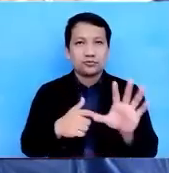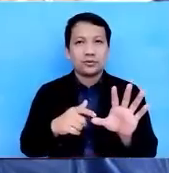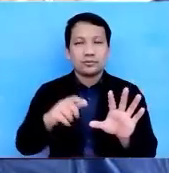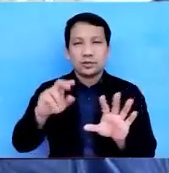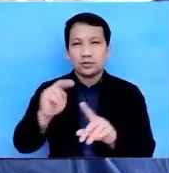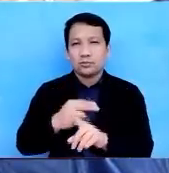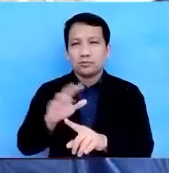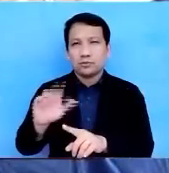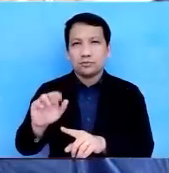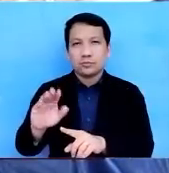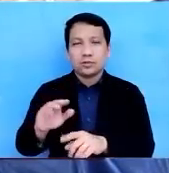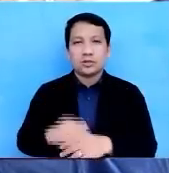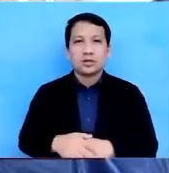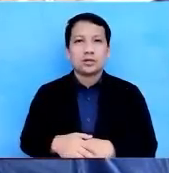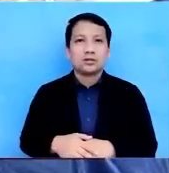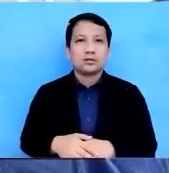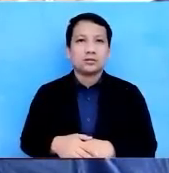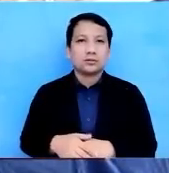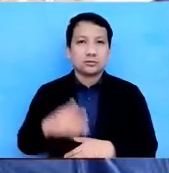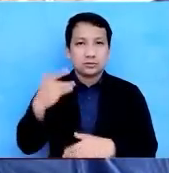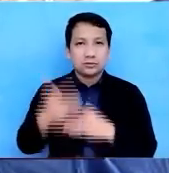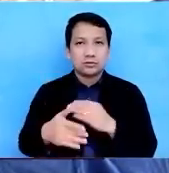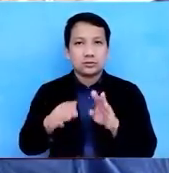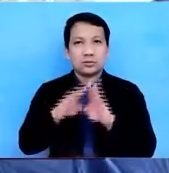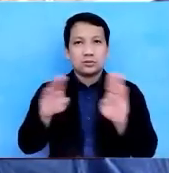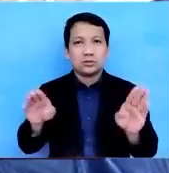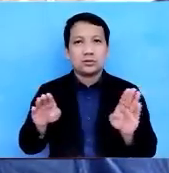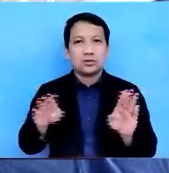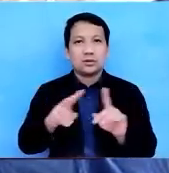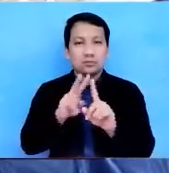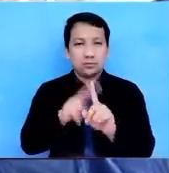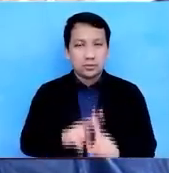15. Maaga natin pagbukas ng